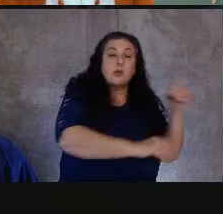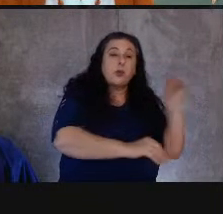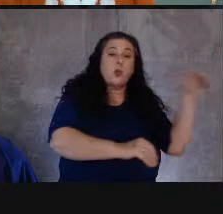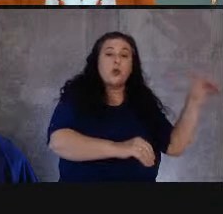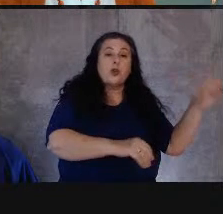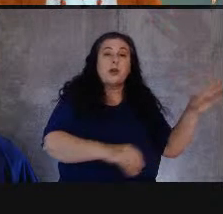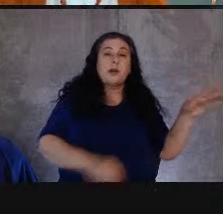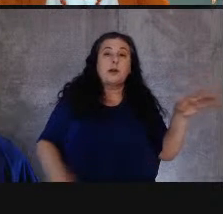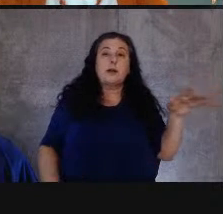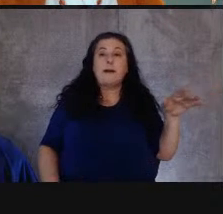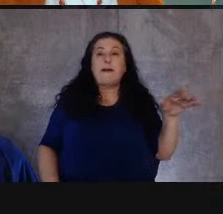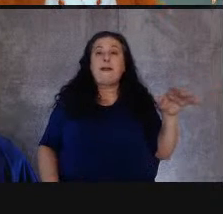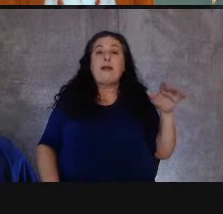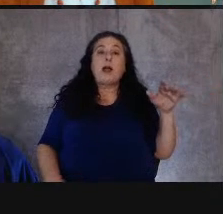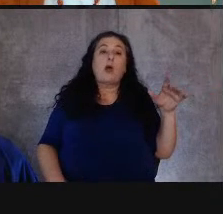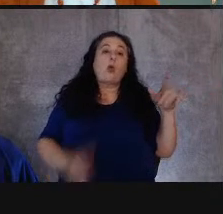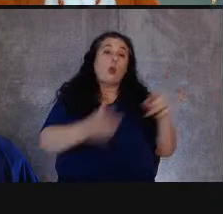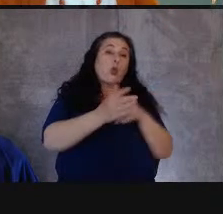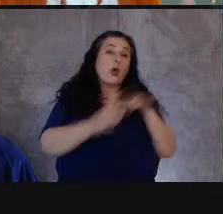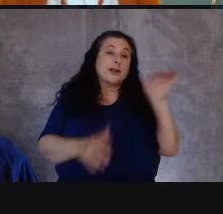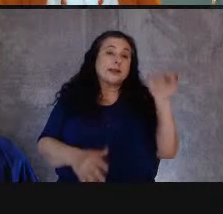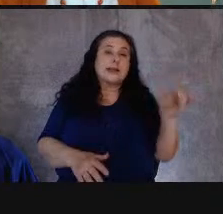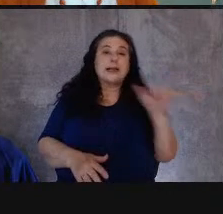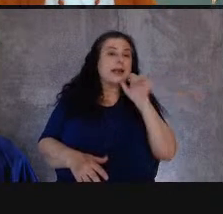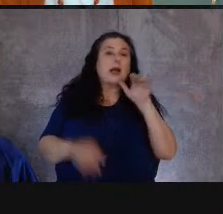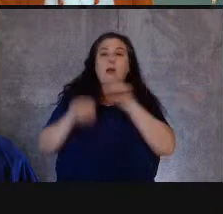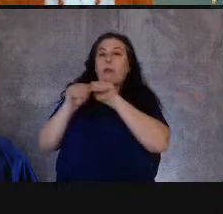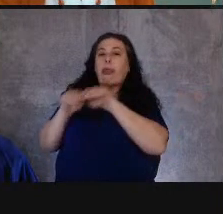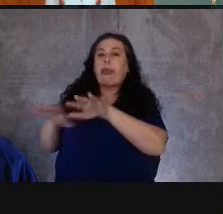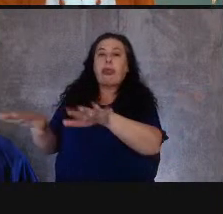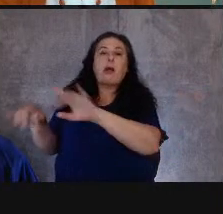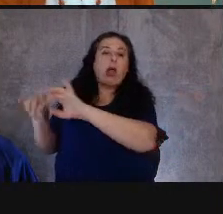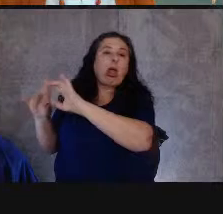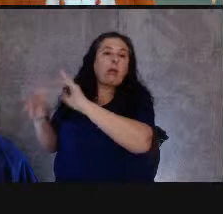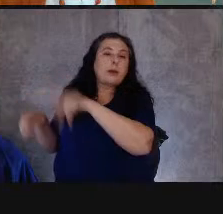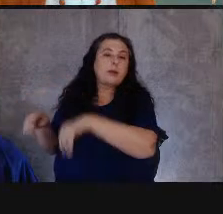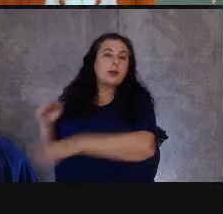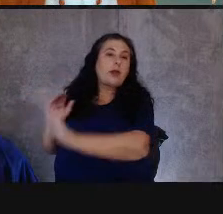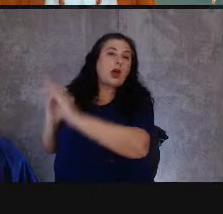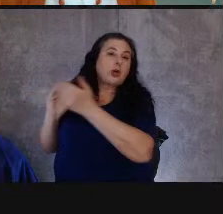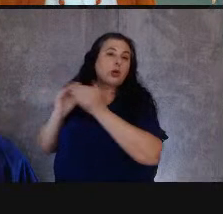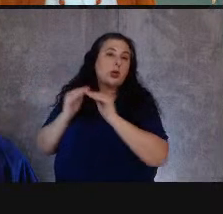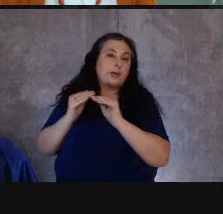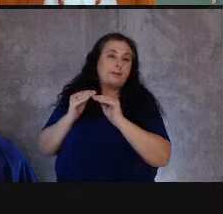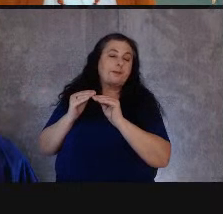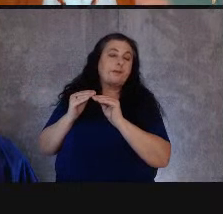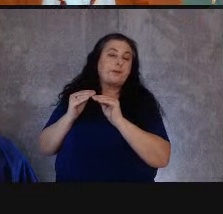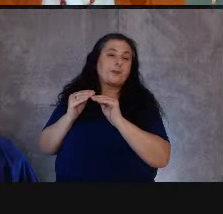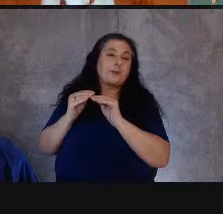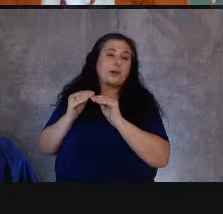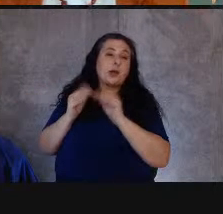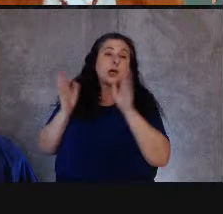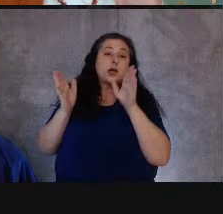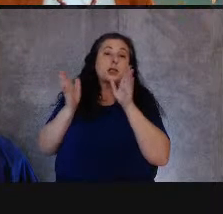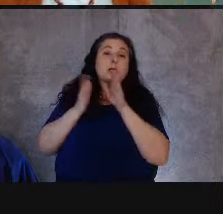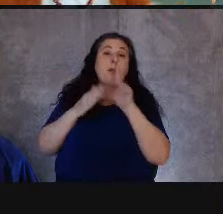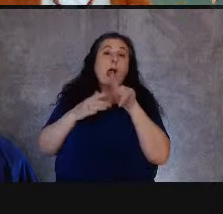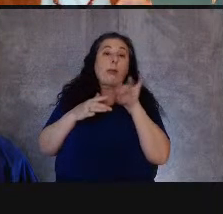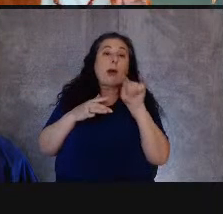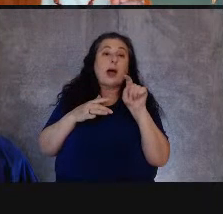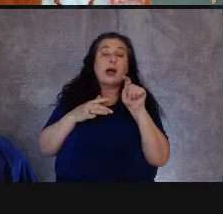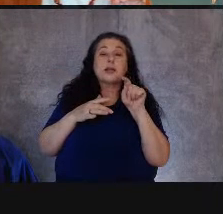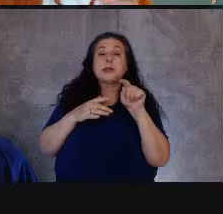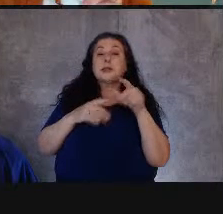and just made to stay there so that they didn't infect other people in the community. Smallpox